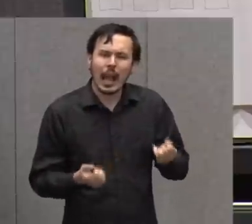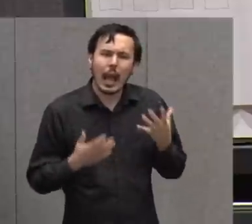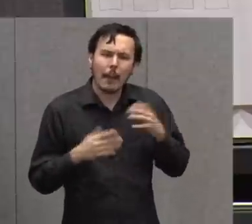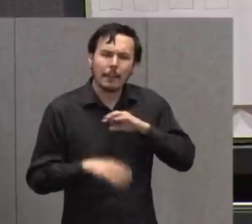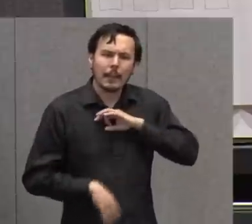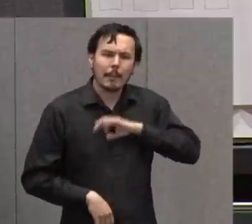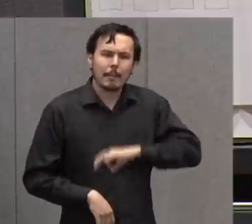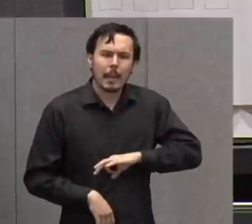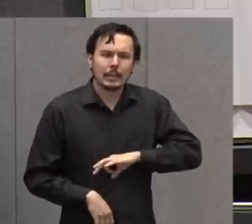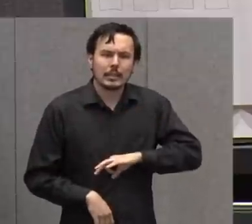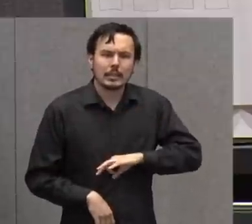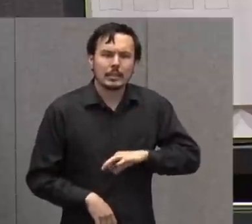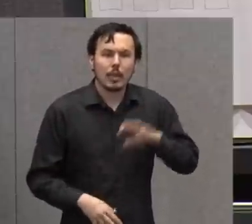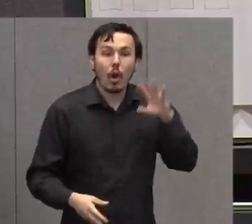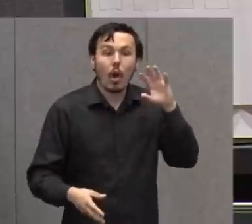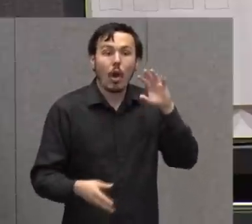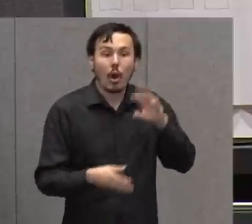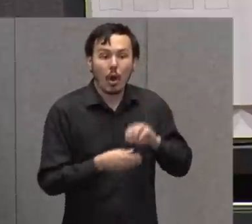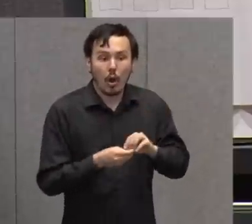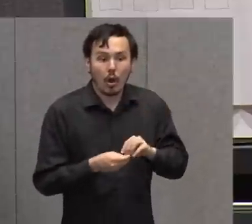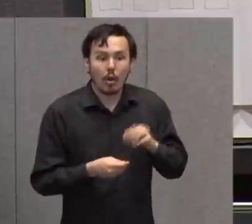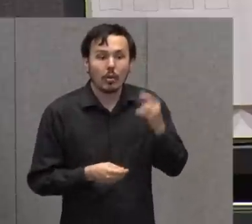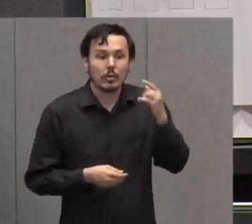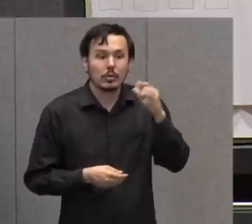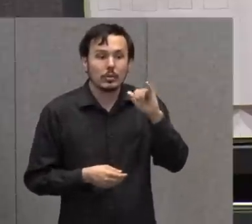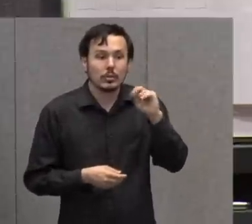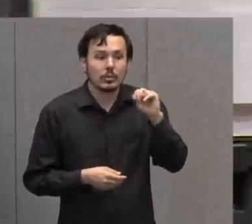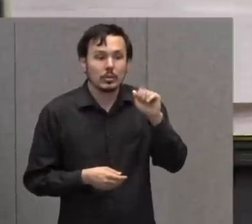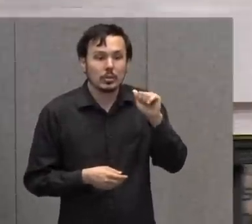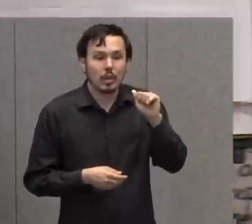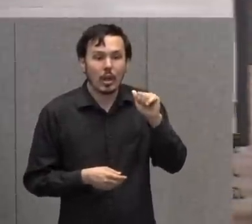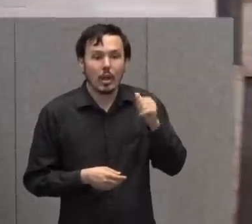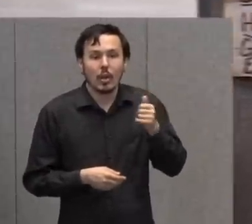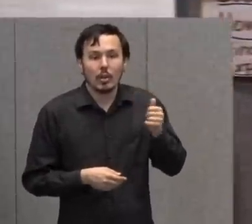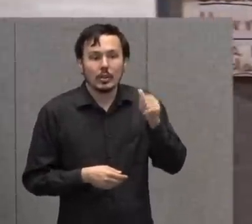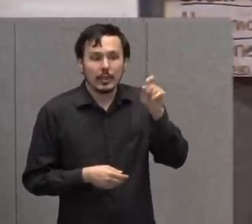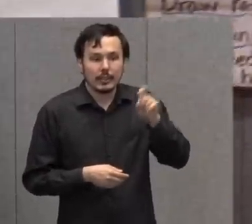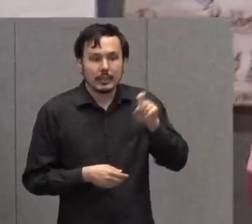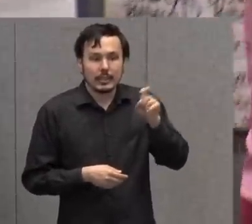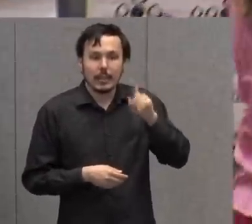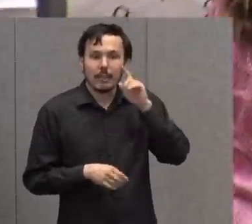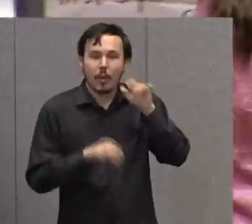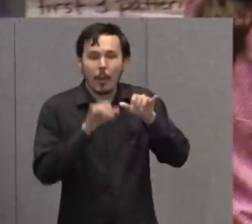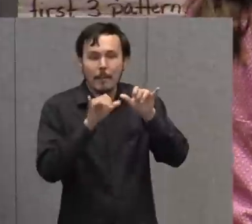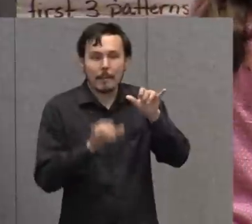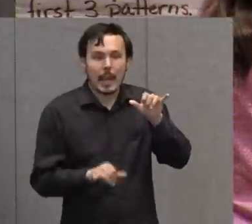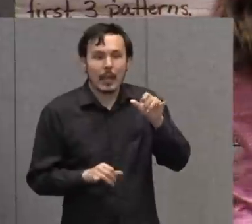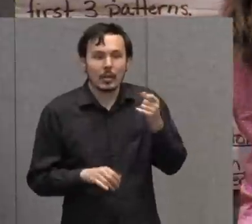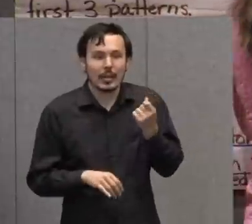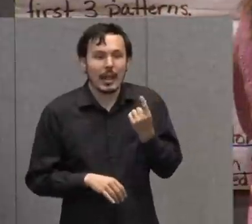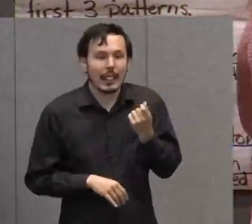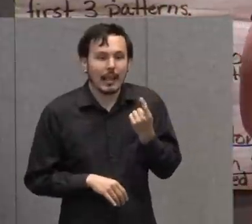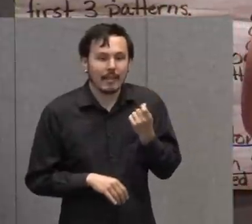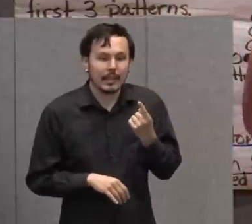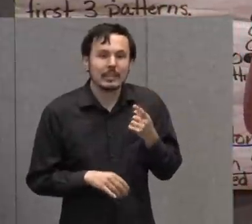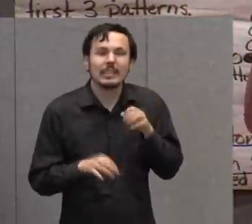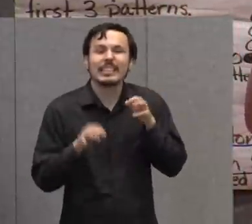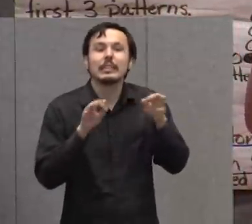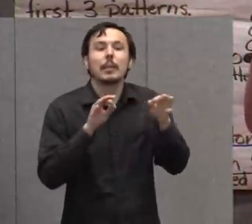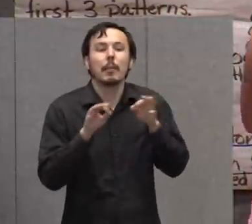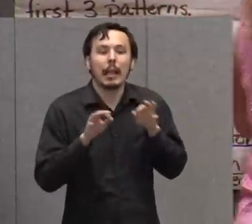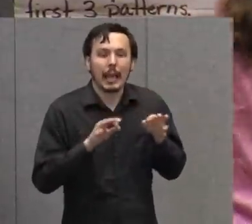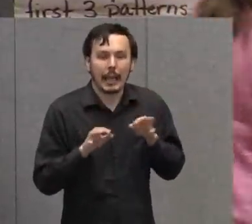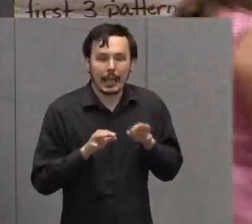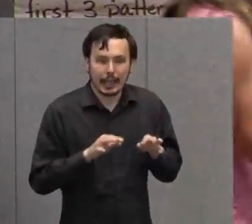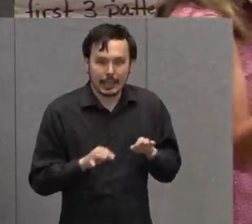buttons in all does Gina need to make pattern 11 and explain? So explain is